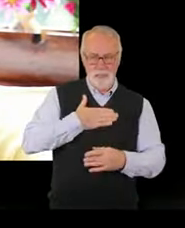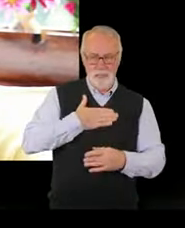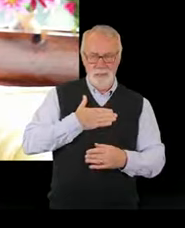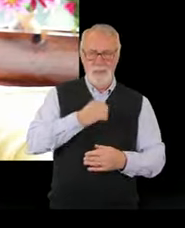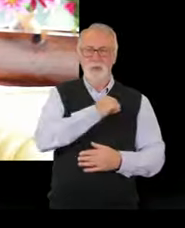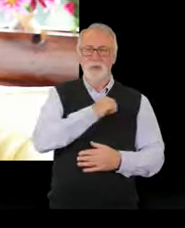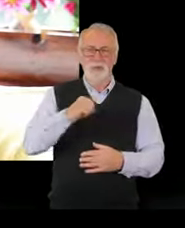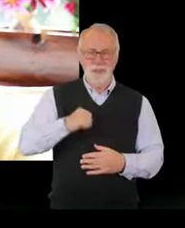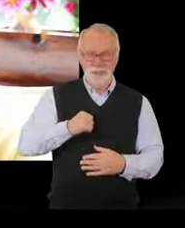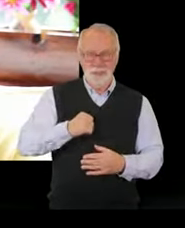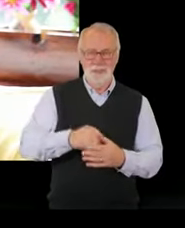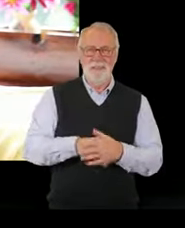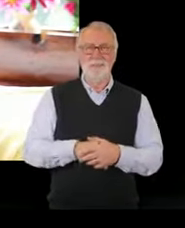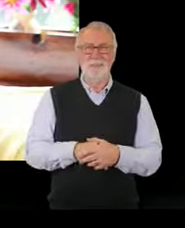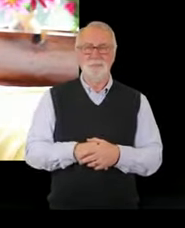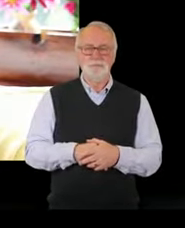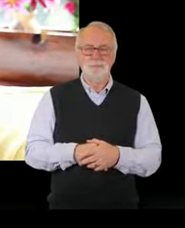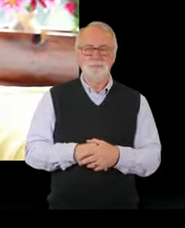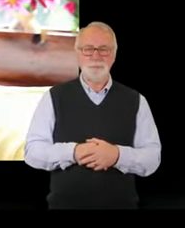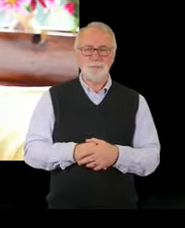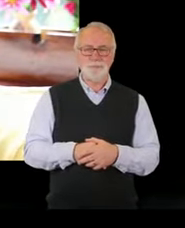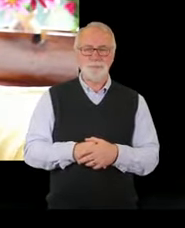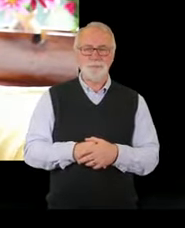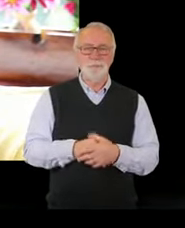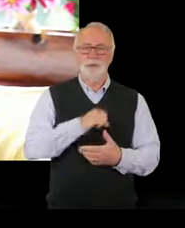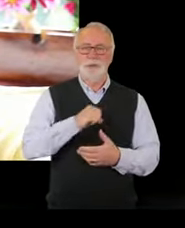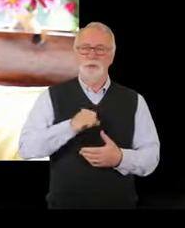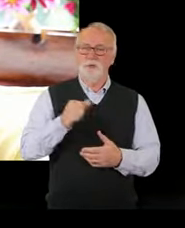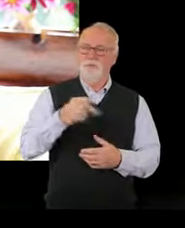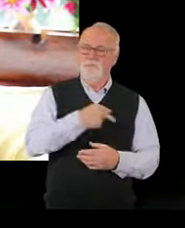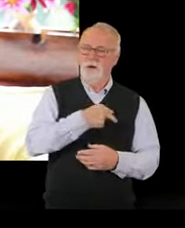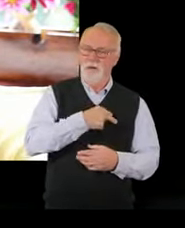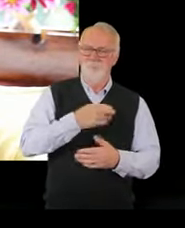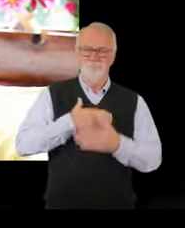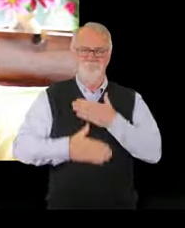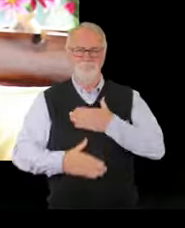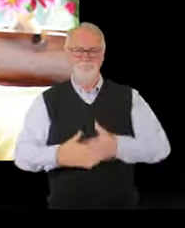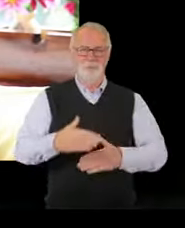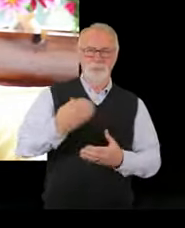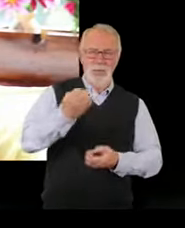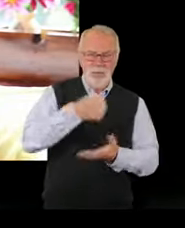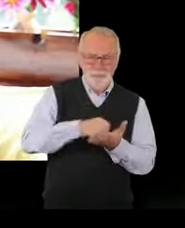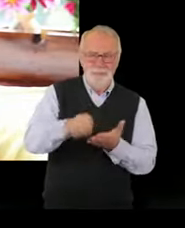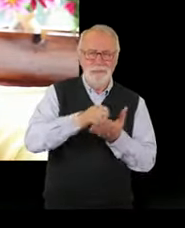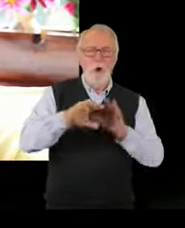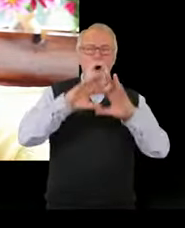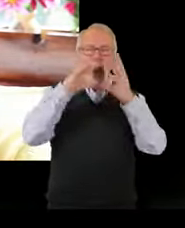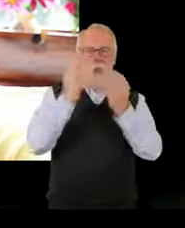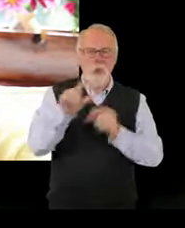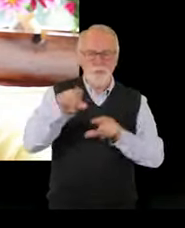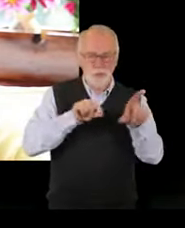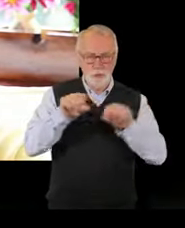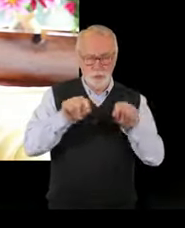very carefully to everything I spoke about, my concerns, what may happen in the future,